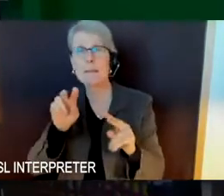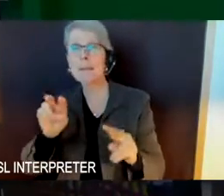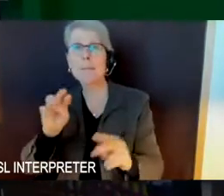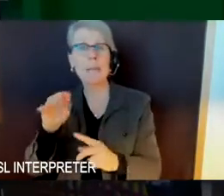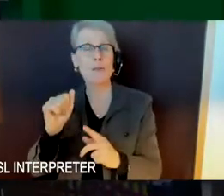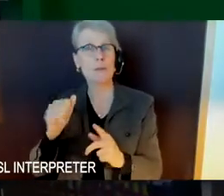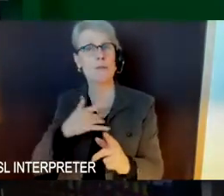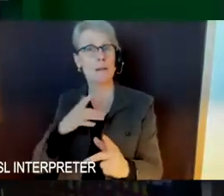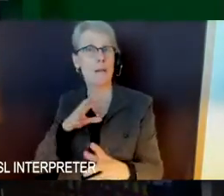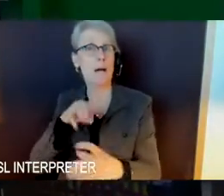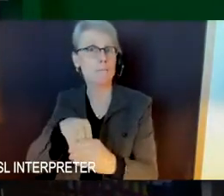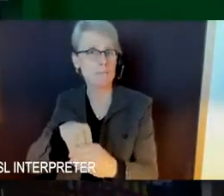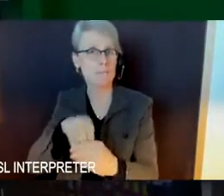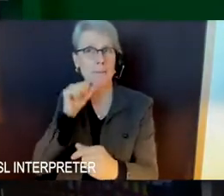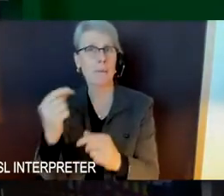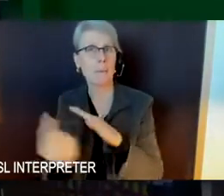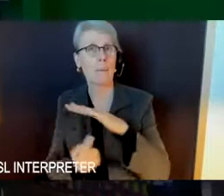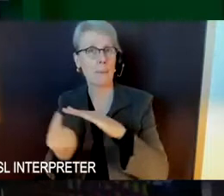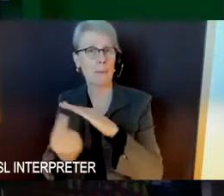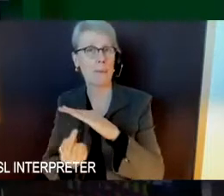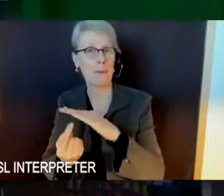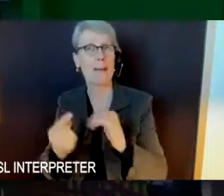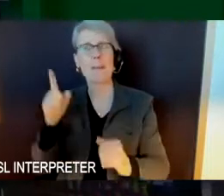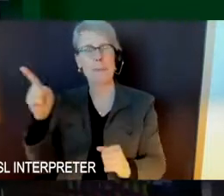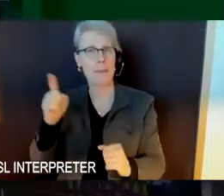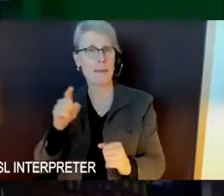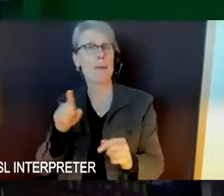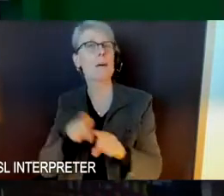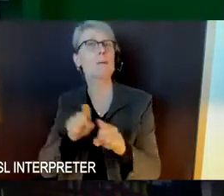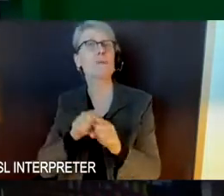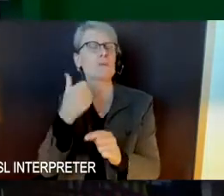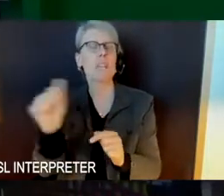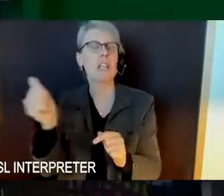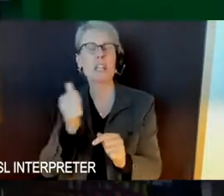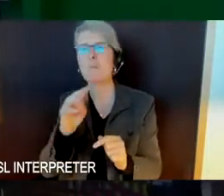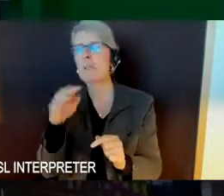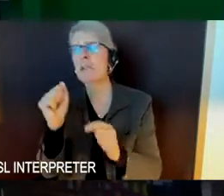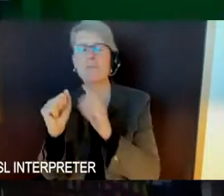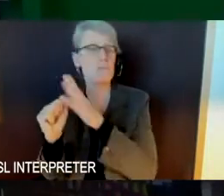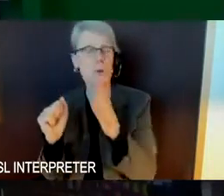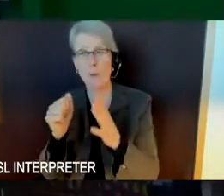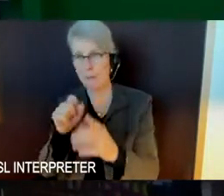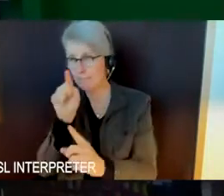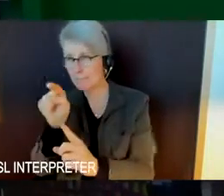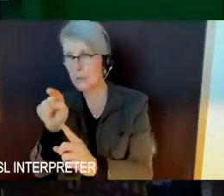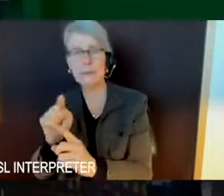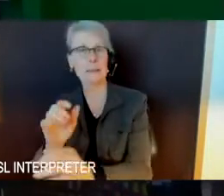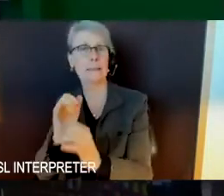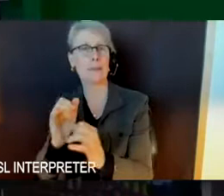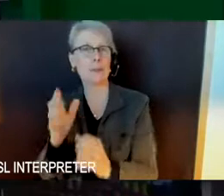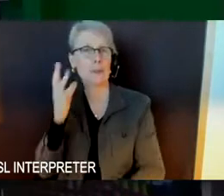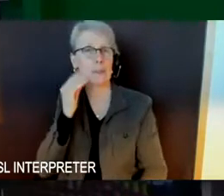they look to media to break their isolation. But they're looking to media that connect them to the people